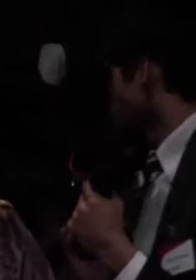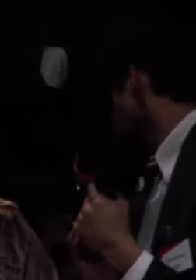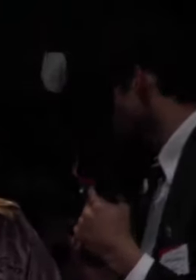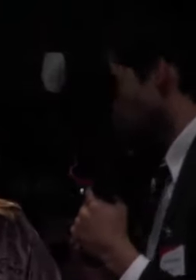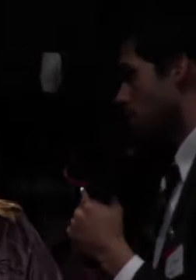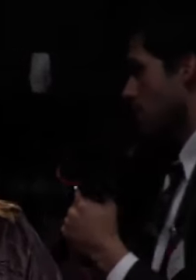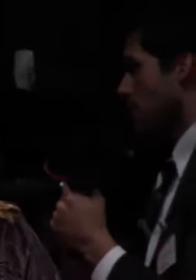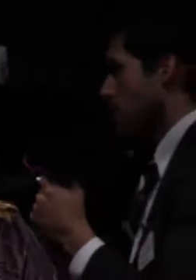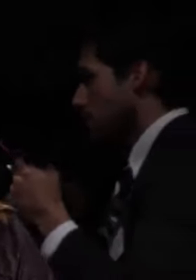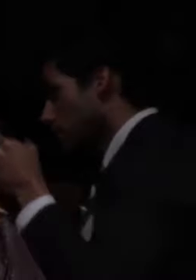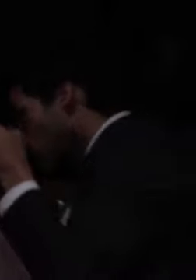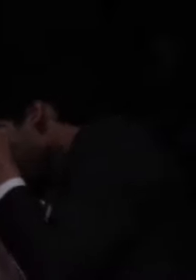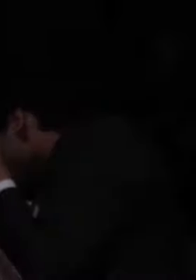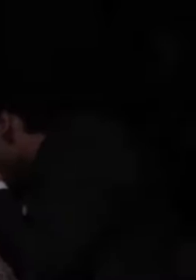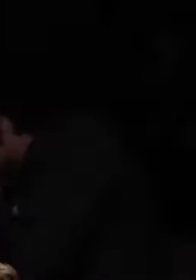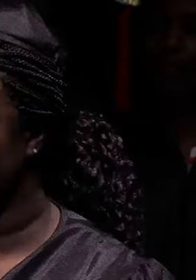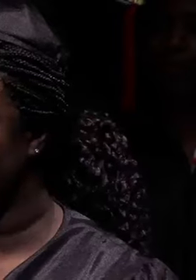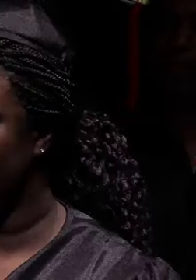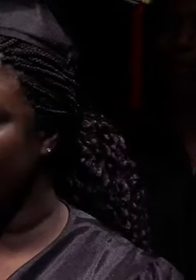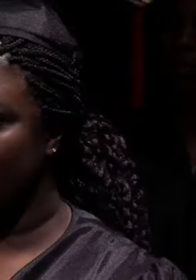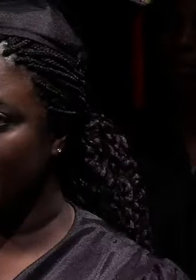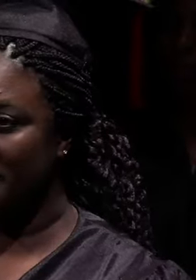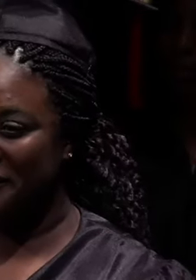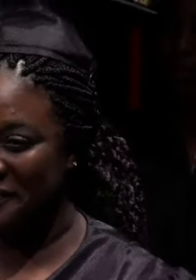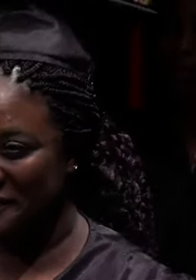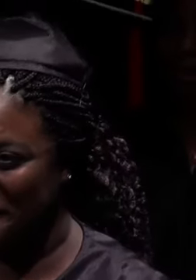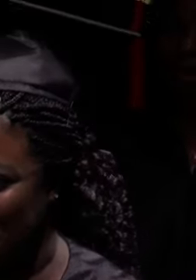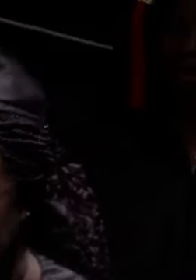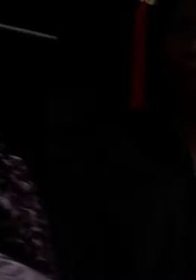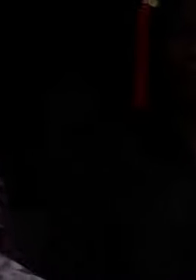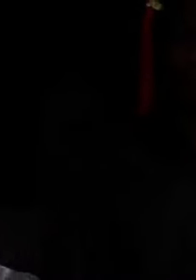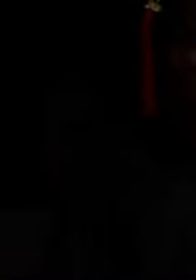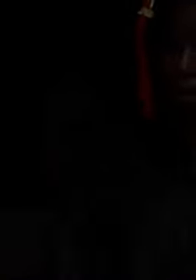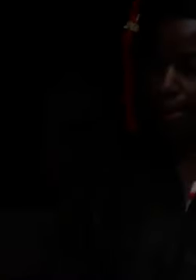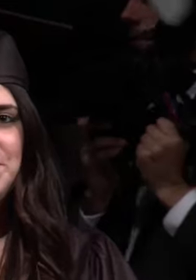Elaine I. Riopel. Anne Marie Finney.